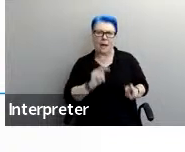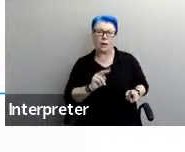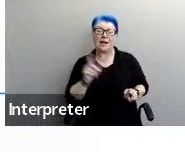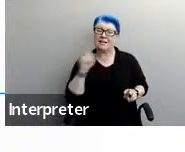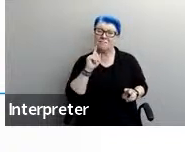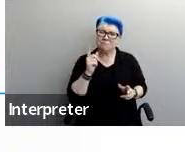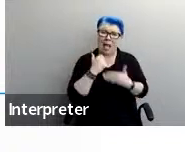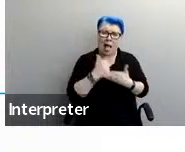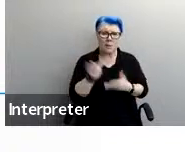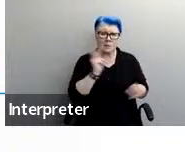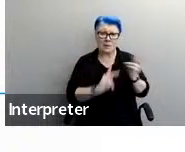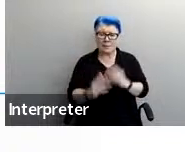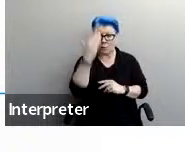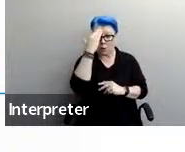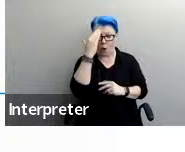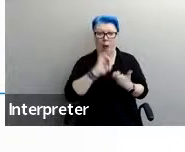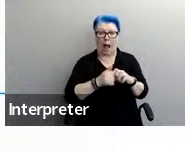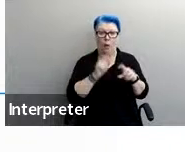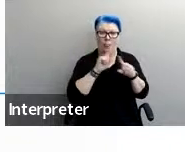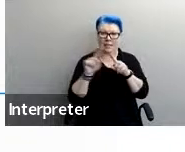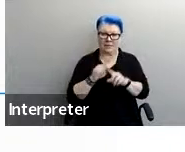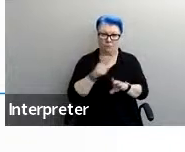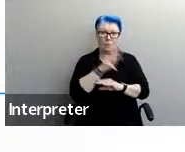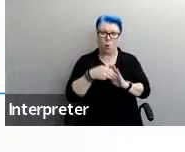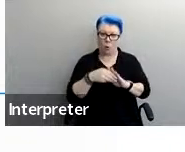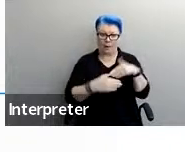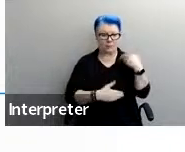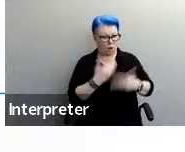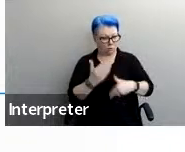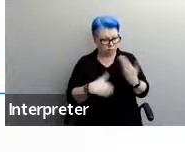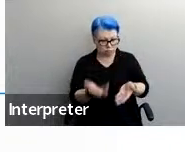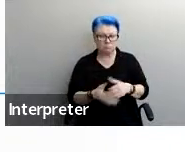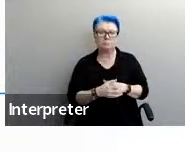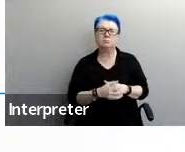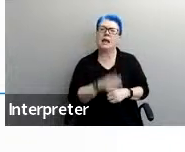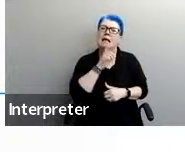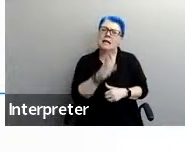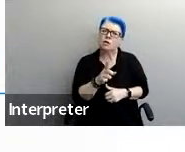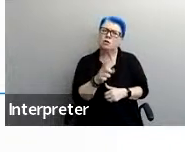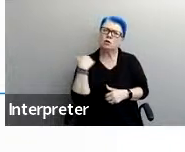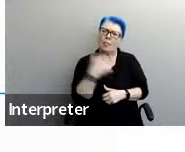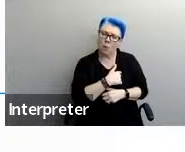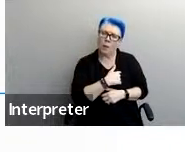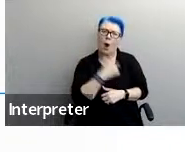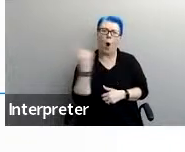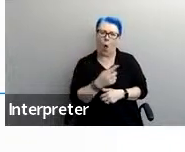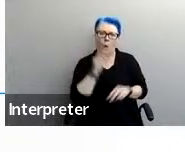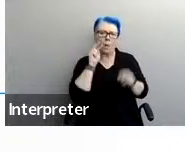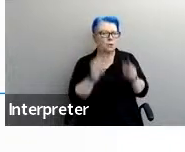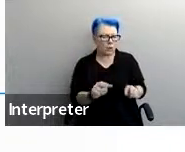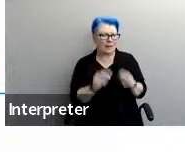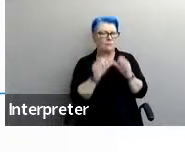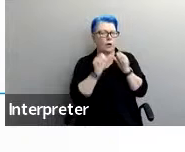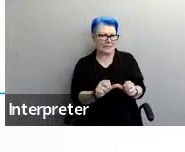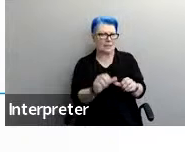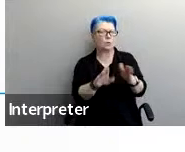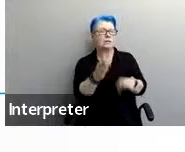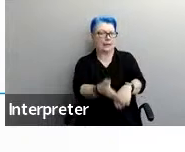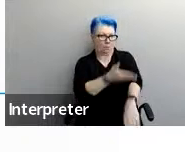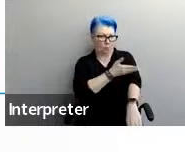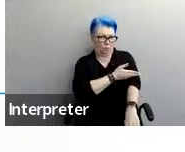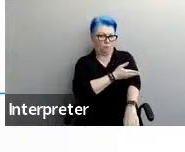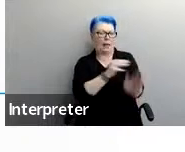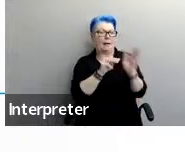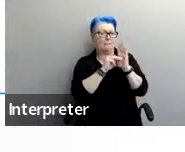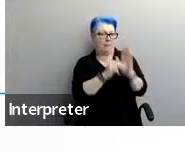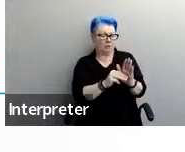of how our different programs are doing. And it definitely ensures that we're looking at that continuous improvement model